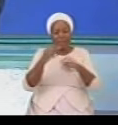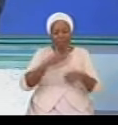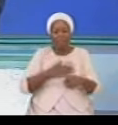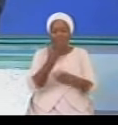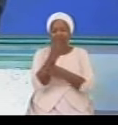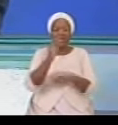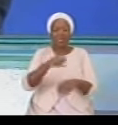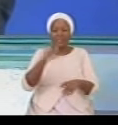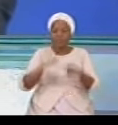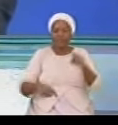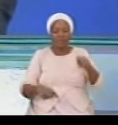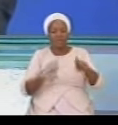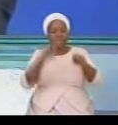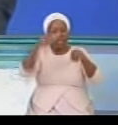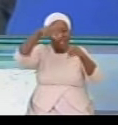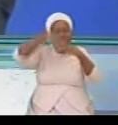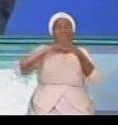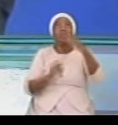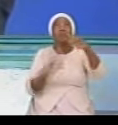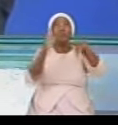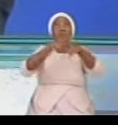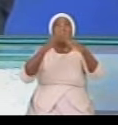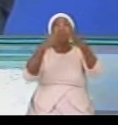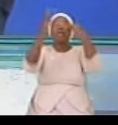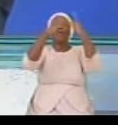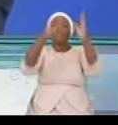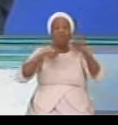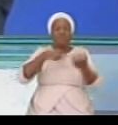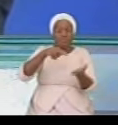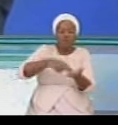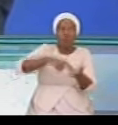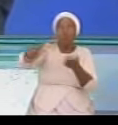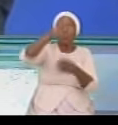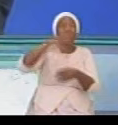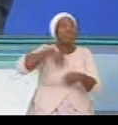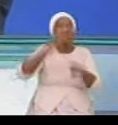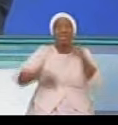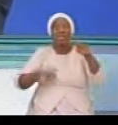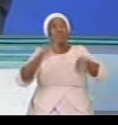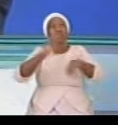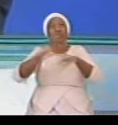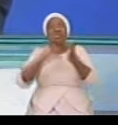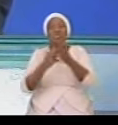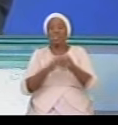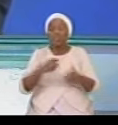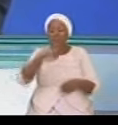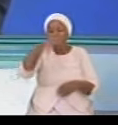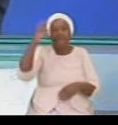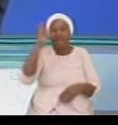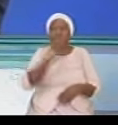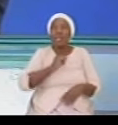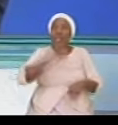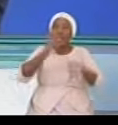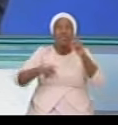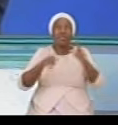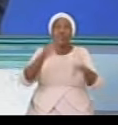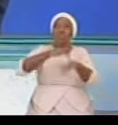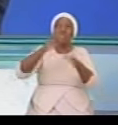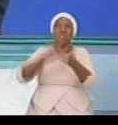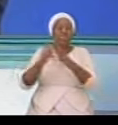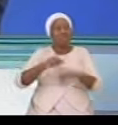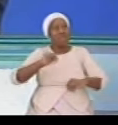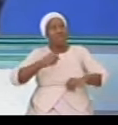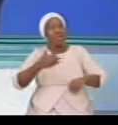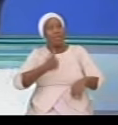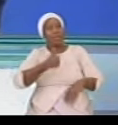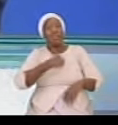heaven. I jumped, I couldn't reach. I fasted, I couldn't reach. I denied myself. I couldn't